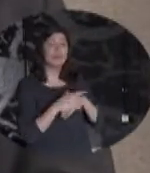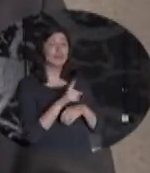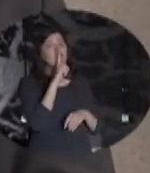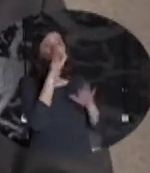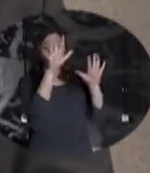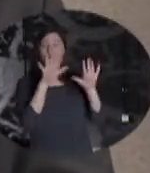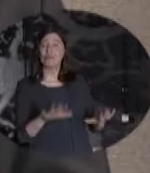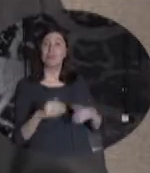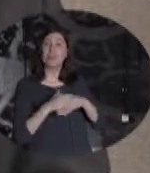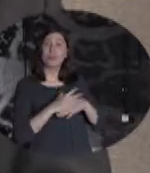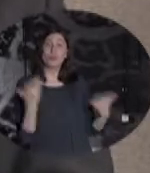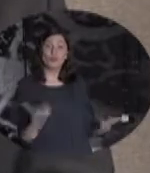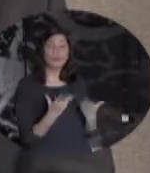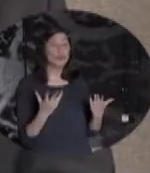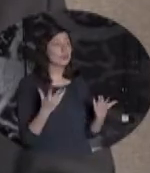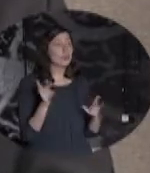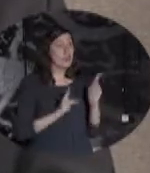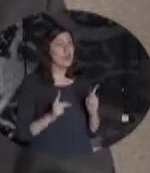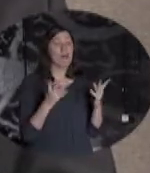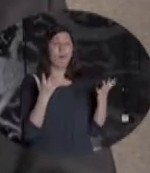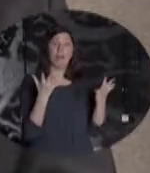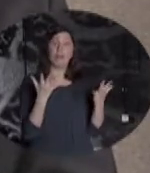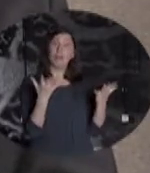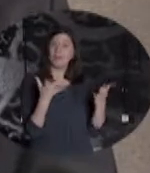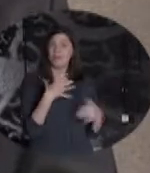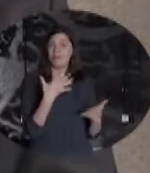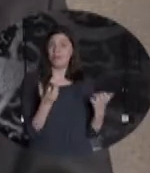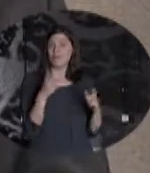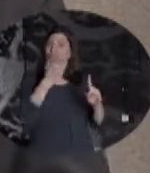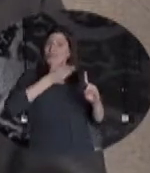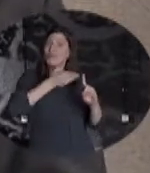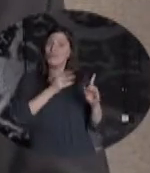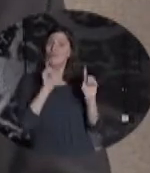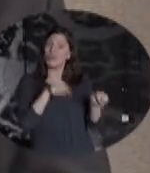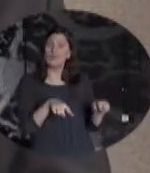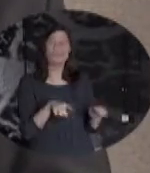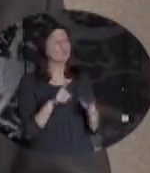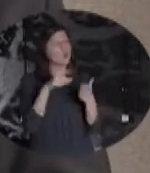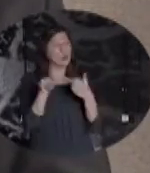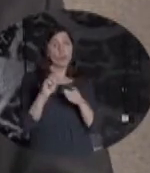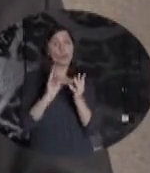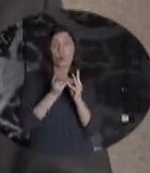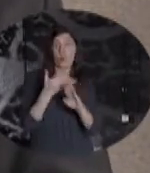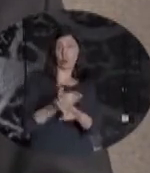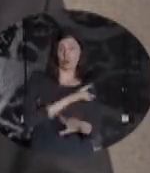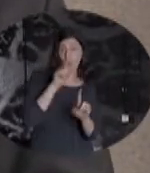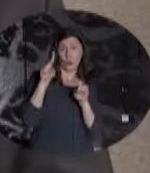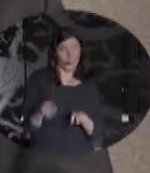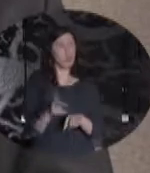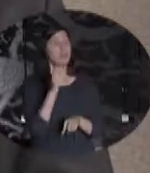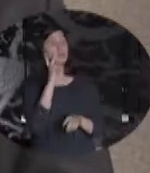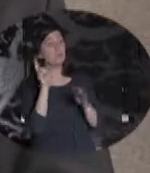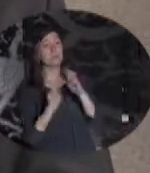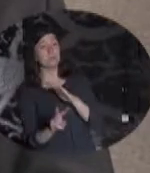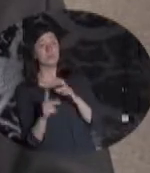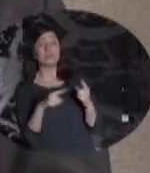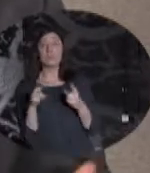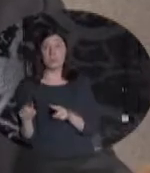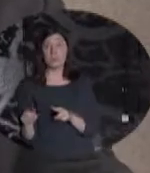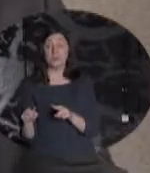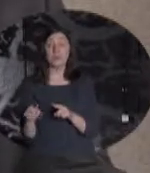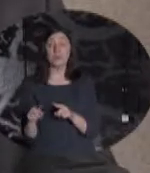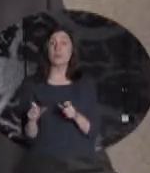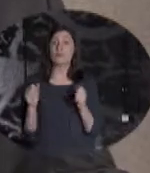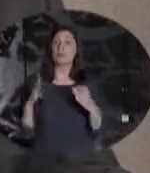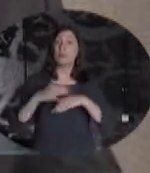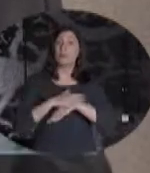people love to make use of them during this time of year. Always kind of check the weather before you go, see what you're getting yourself into. A lot of the